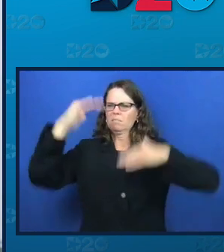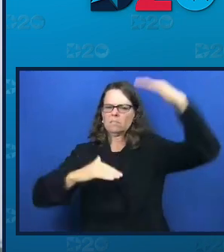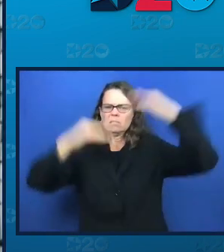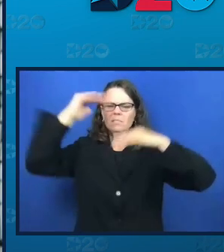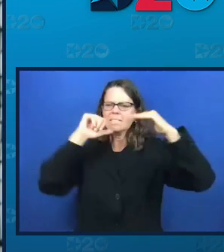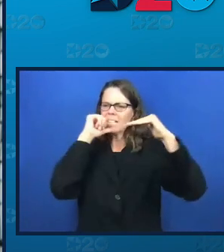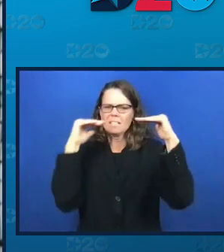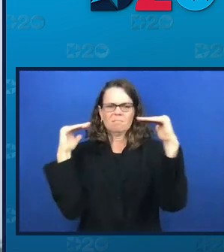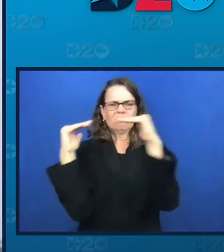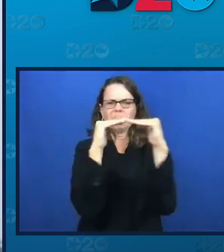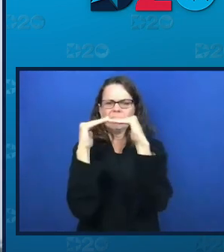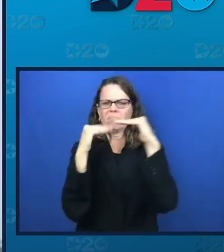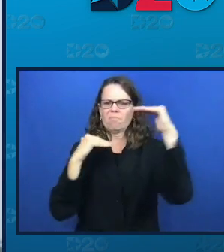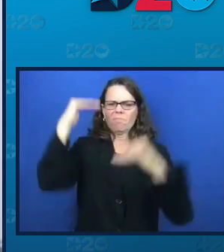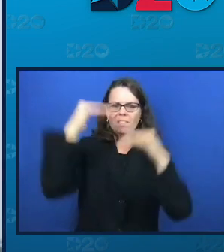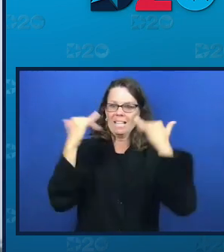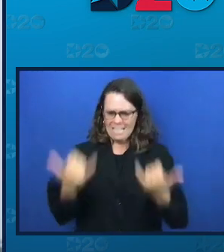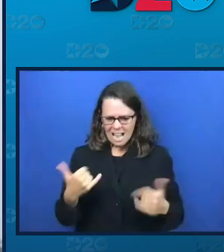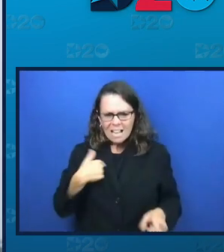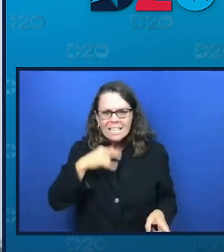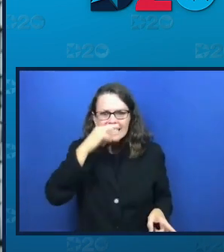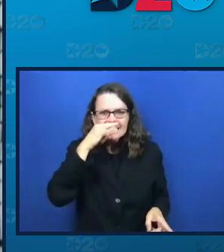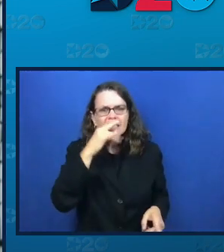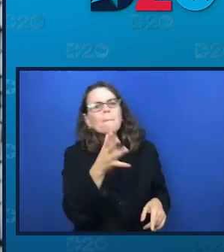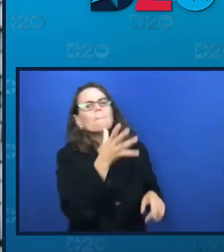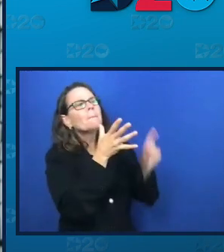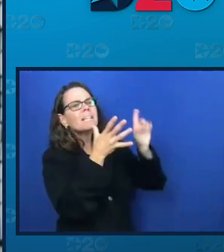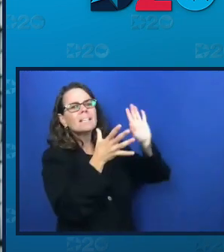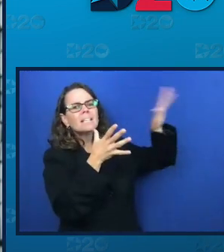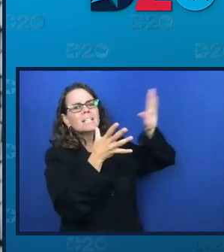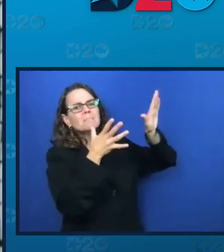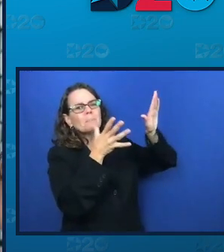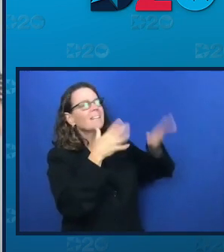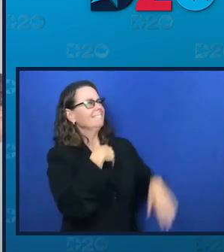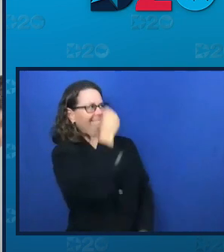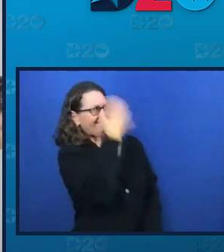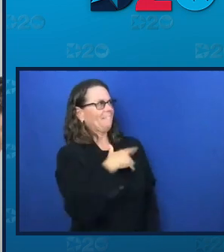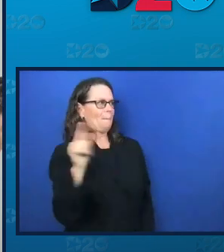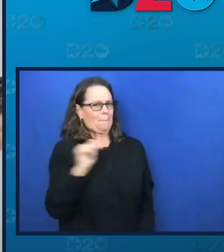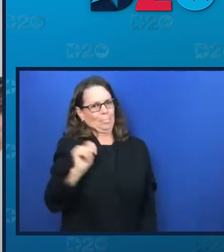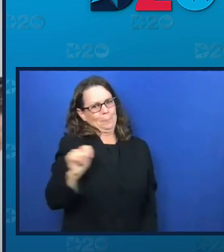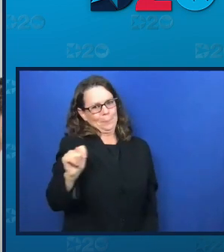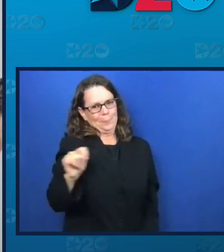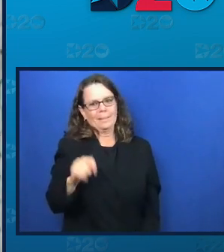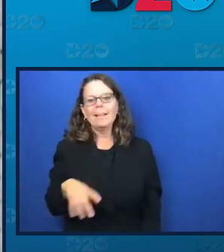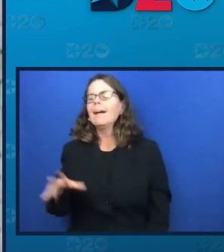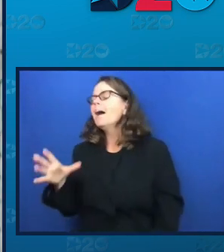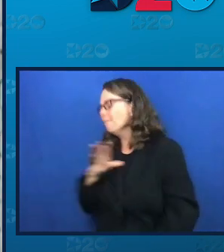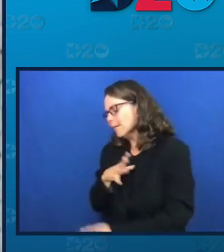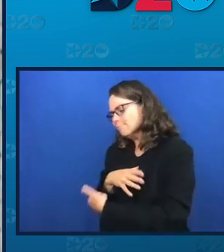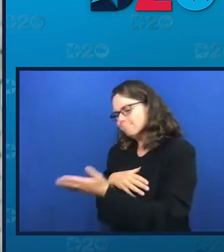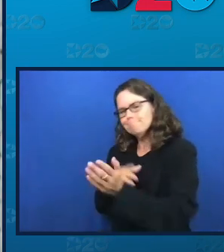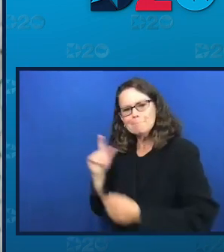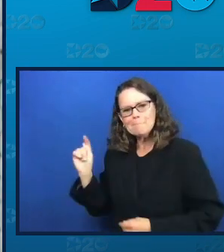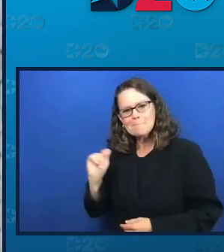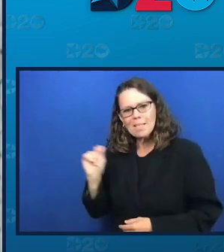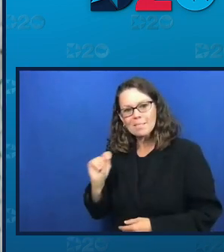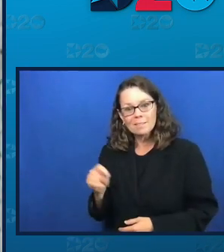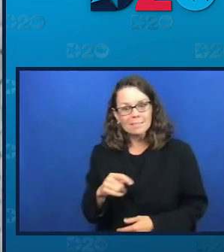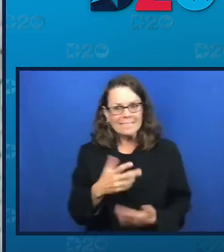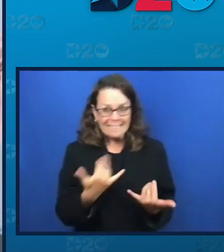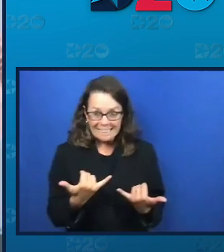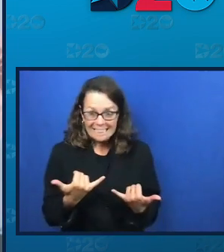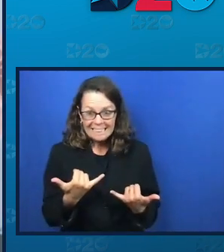me, Mommy. Yes. I need to go to the bathroom. Okay. Do you want to go right now? Do you know where the